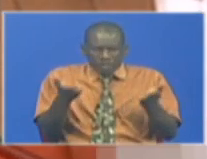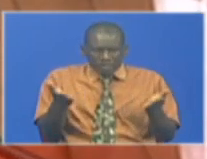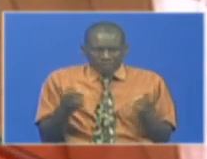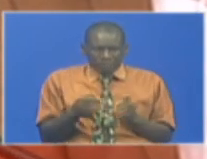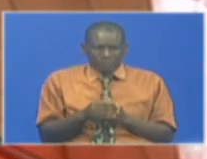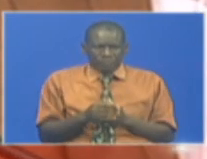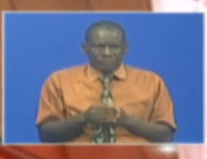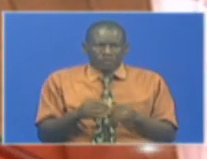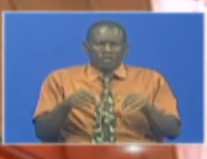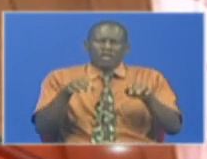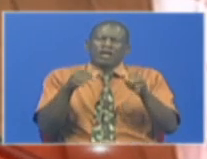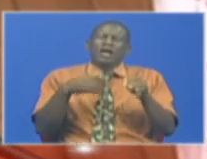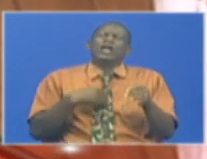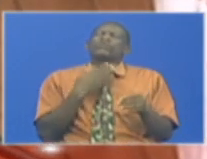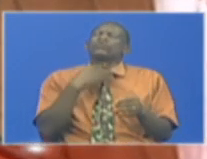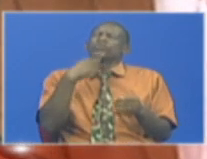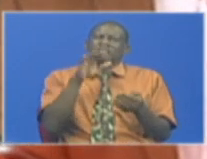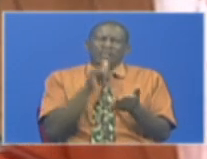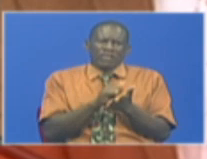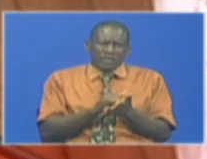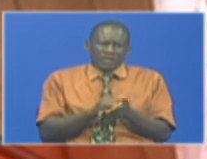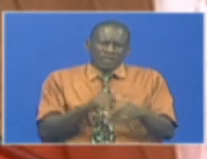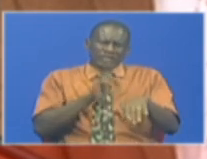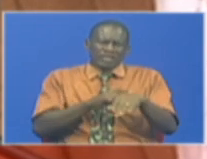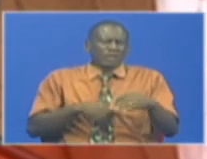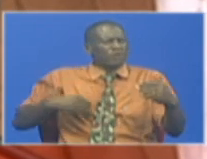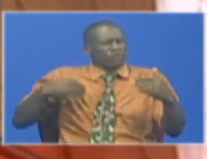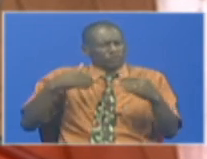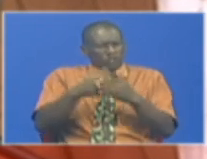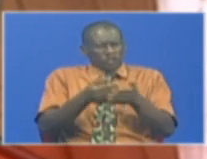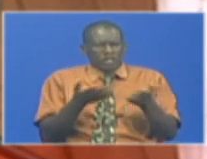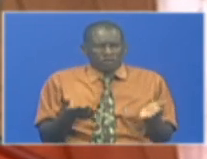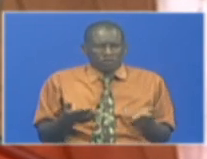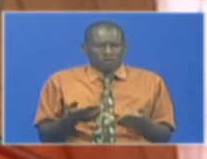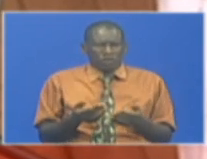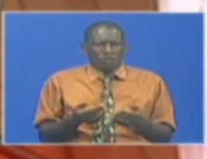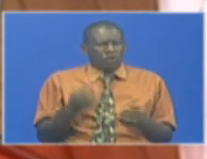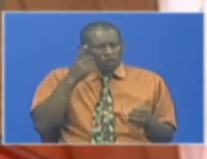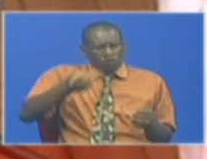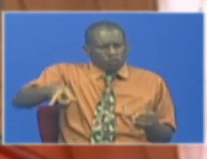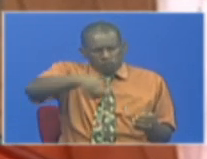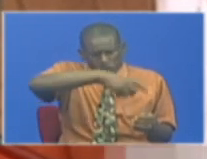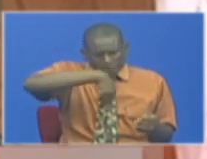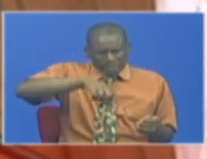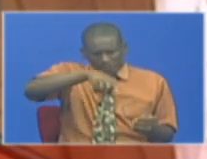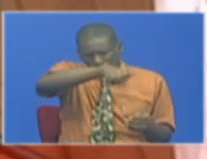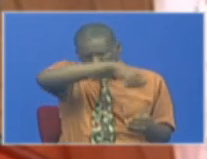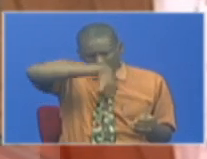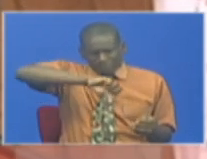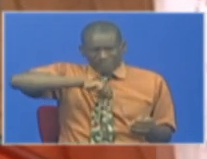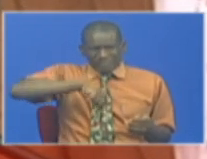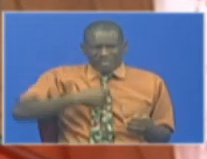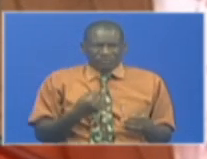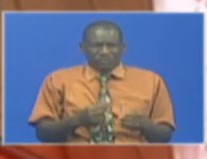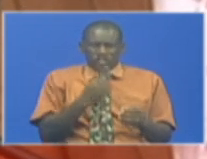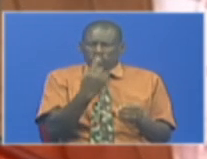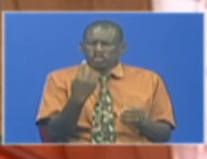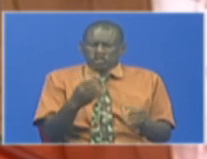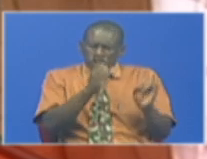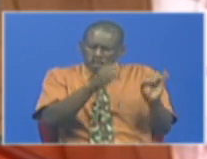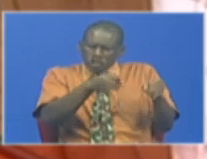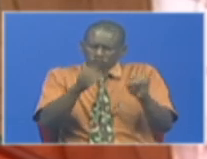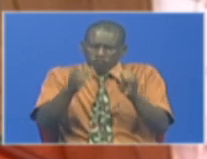na tuseme ya kwamba wakati umefika wa sisi wenyewe, kila mtu binafsi,